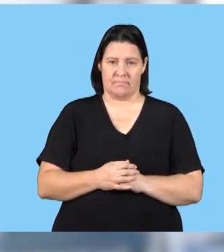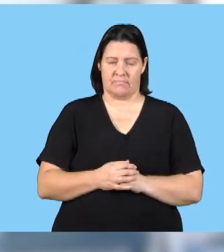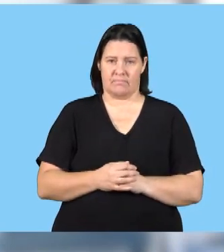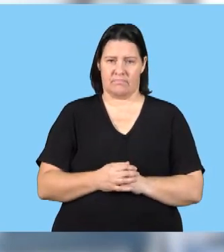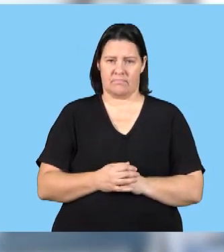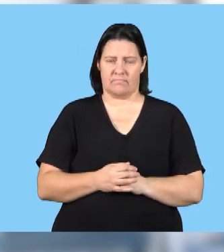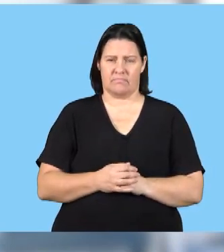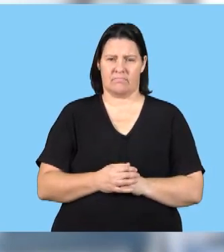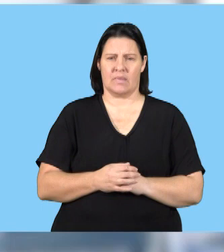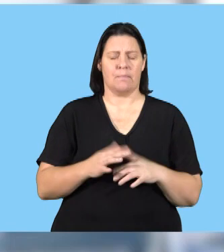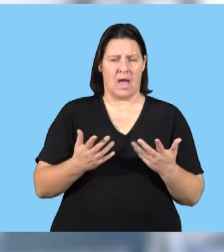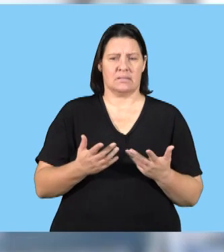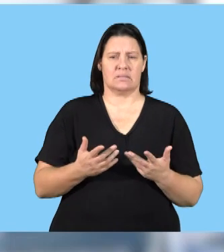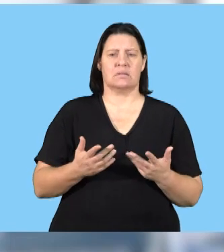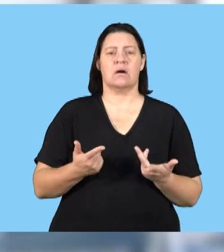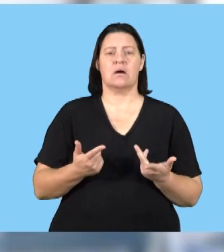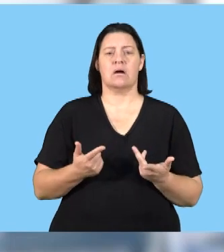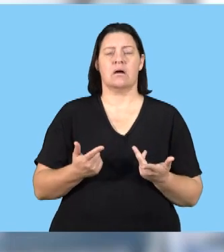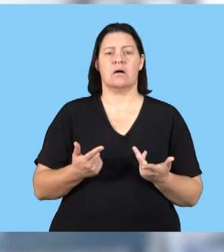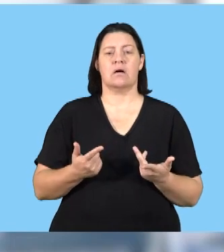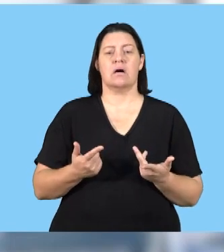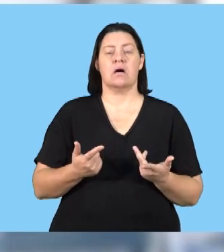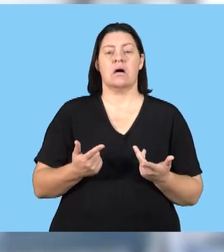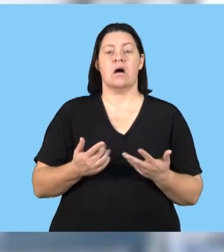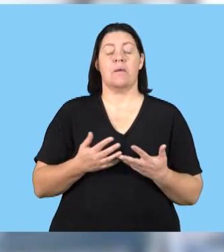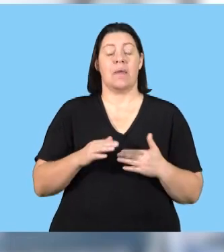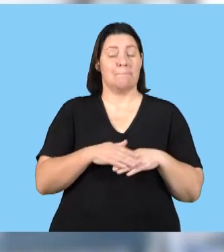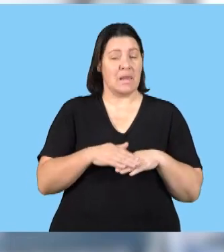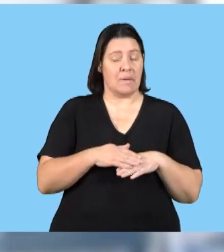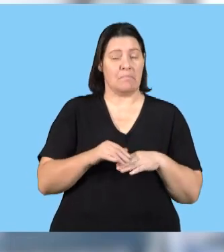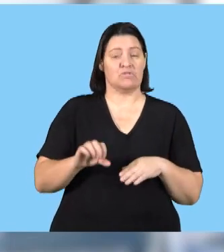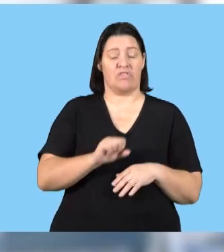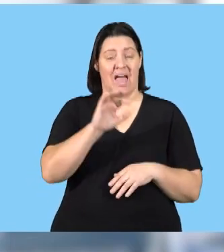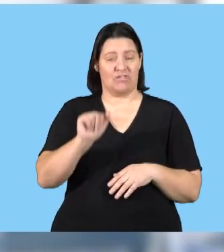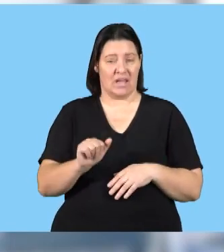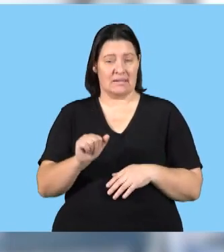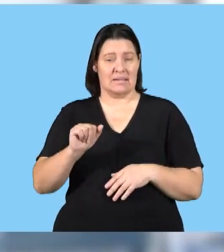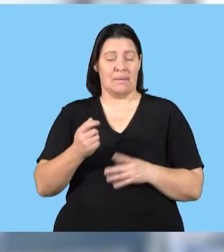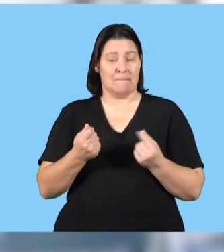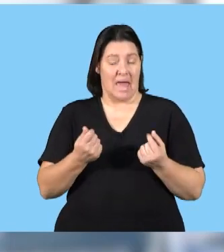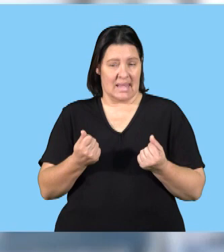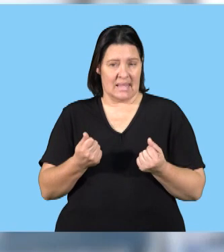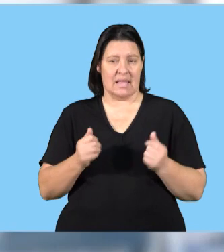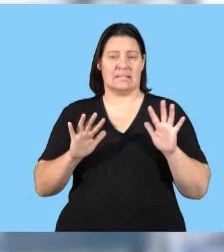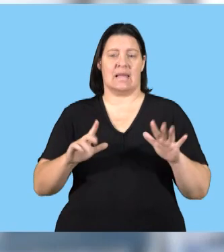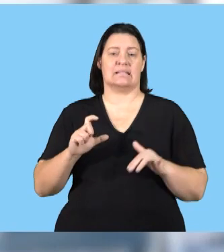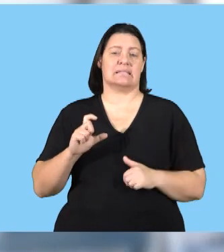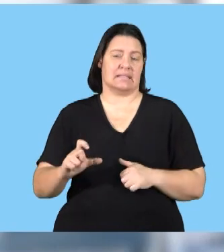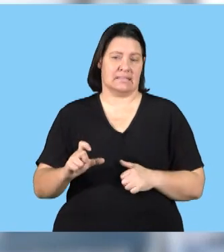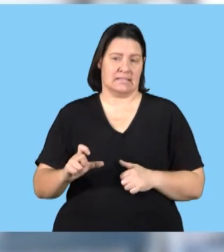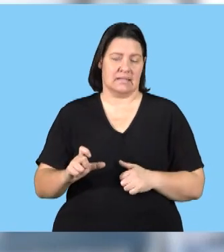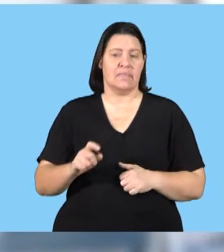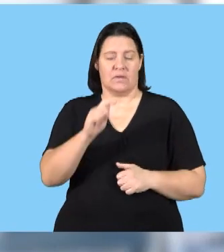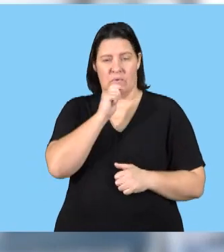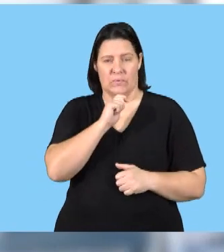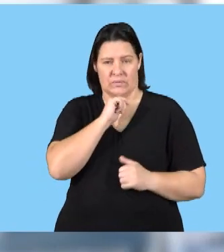always rounded up to the nearest 10 because the minimum South African currency is 10 cents that